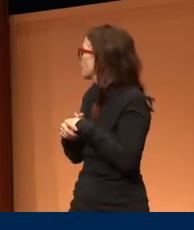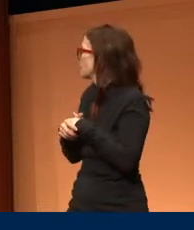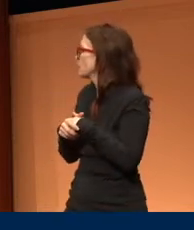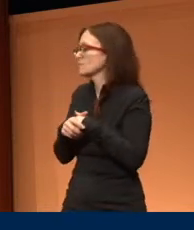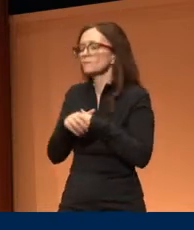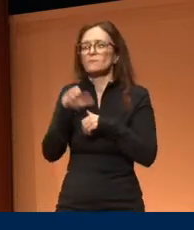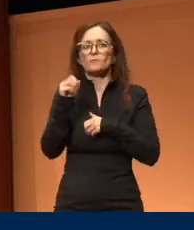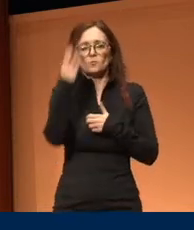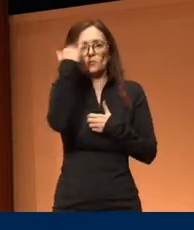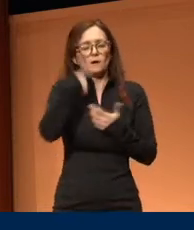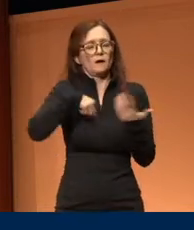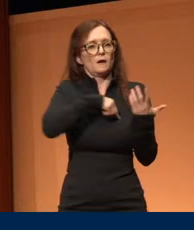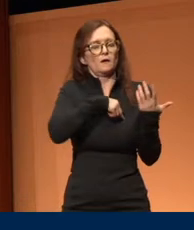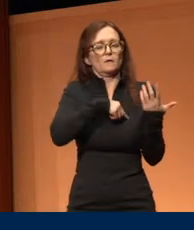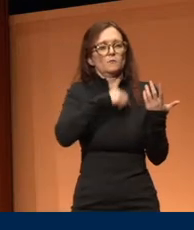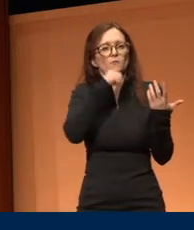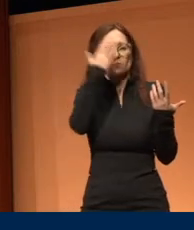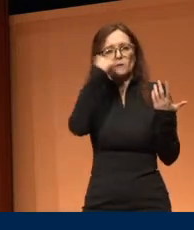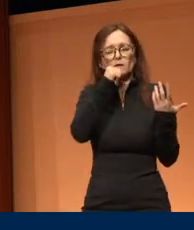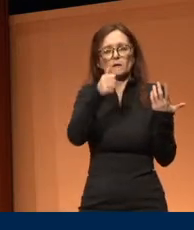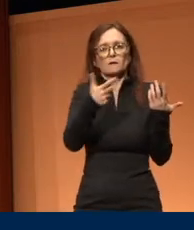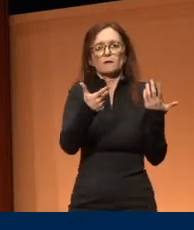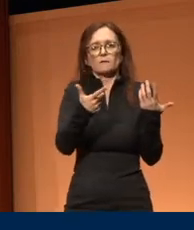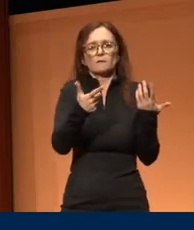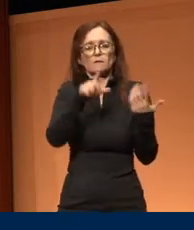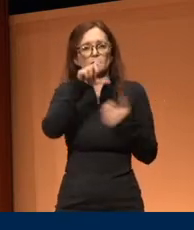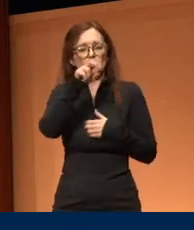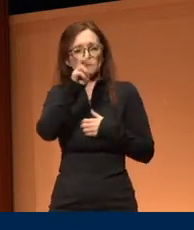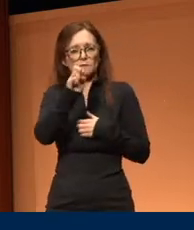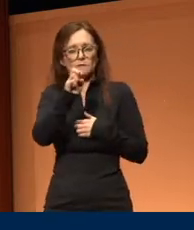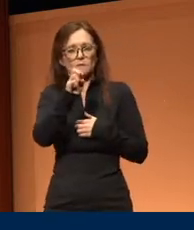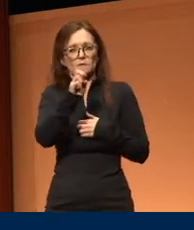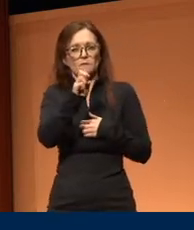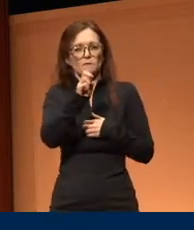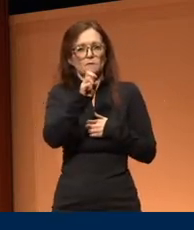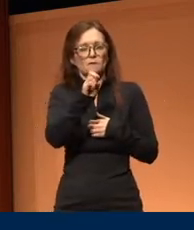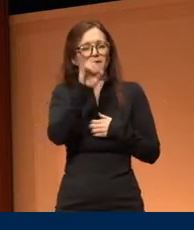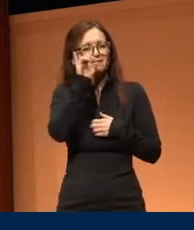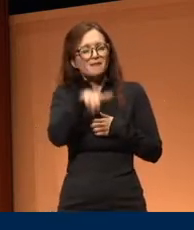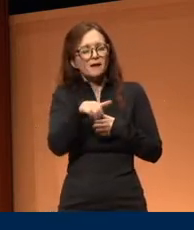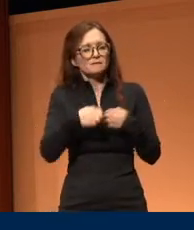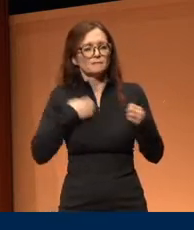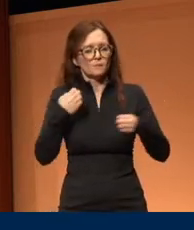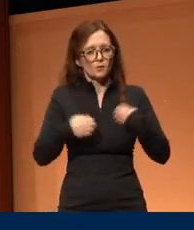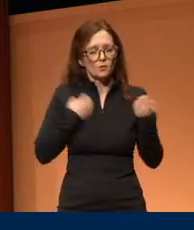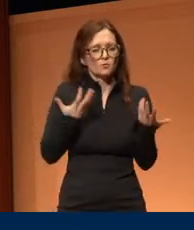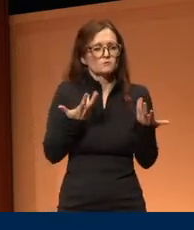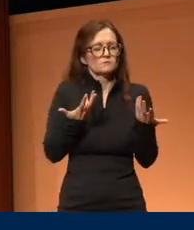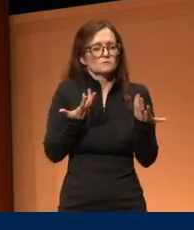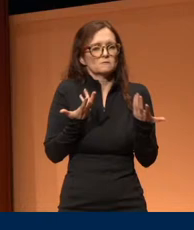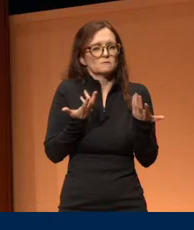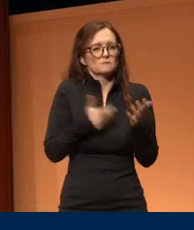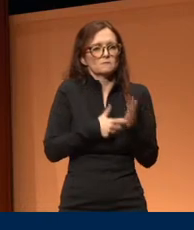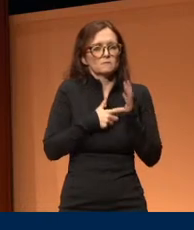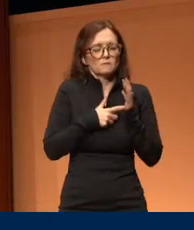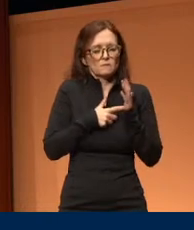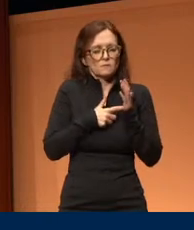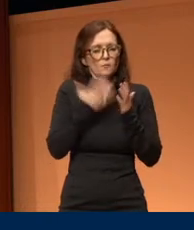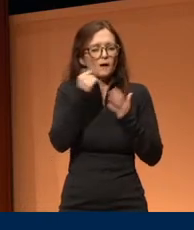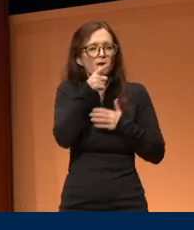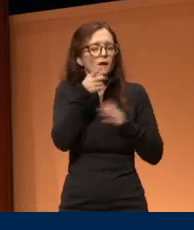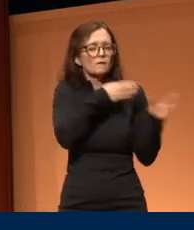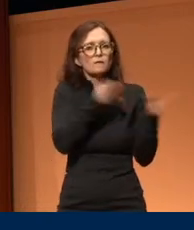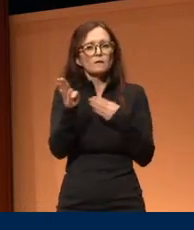So why do you aim for love, which seems such a demanding emotion, and why not go for something